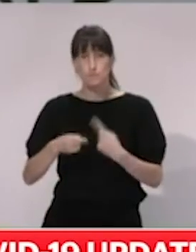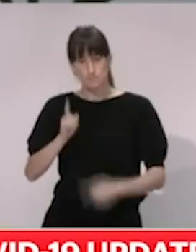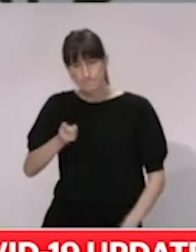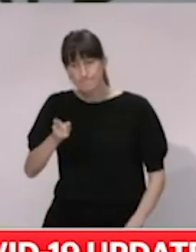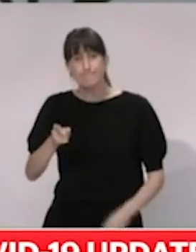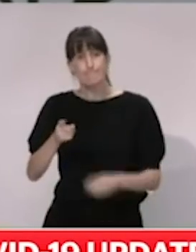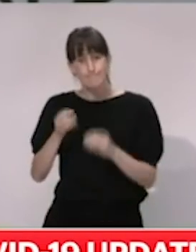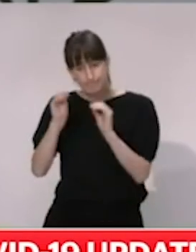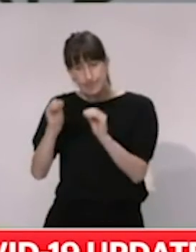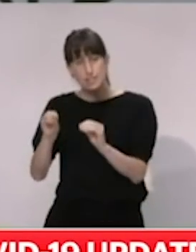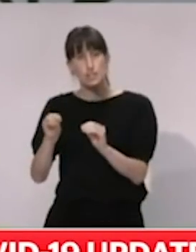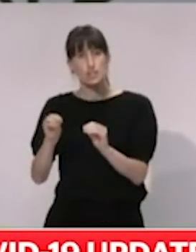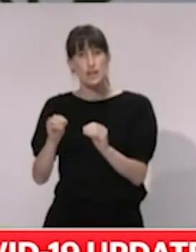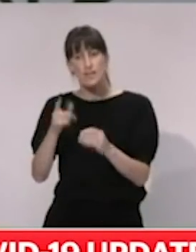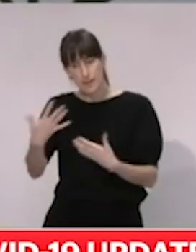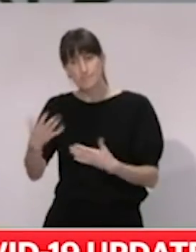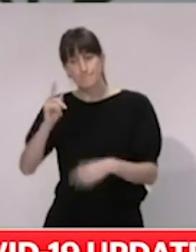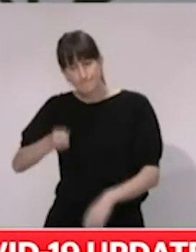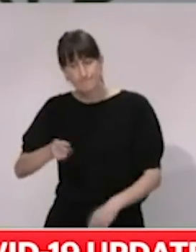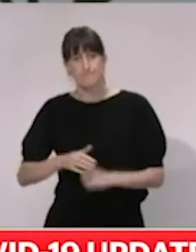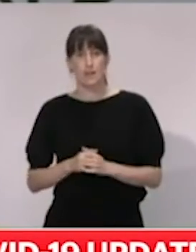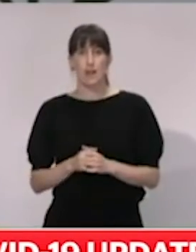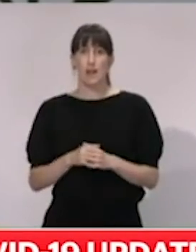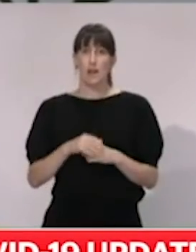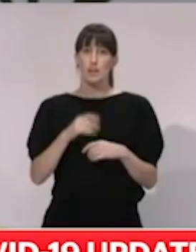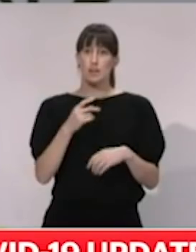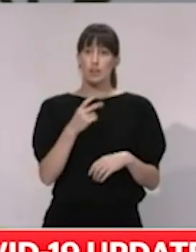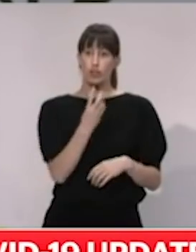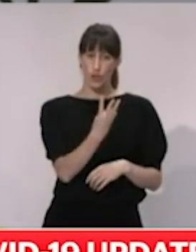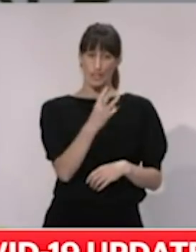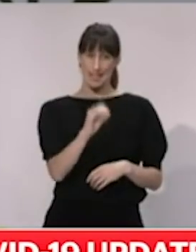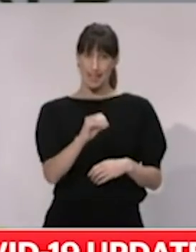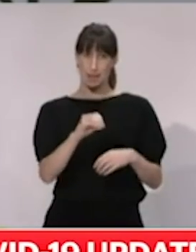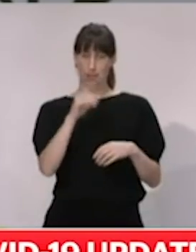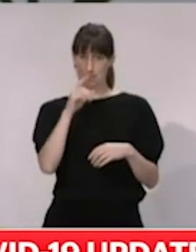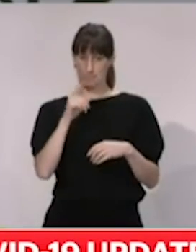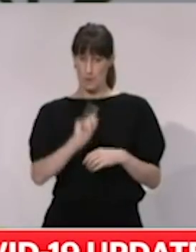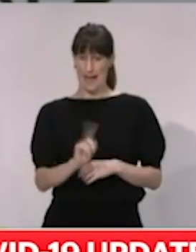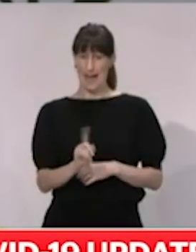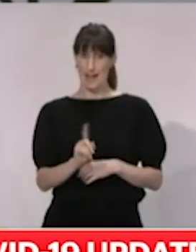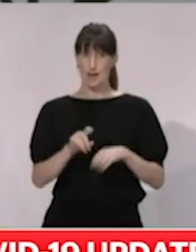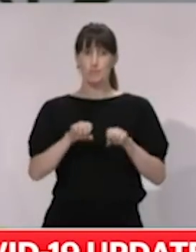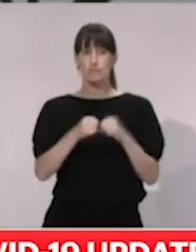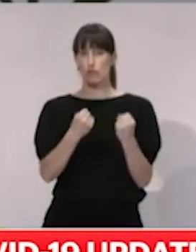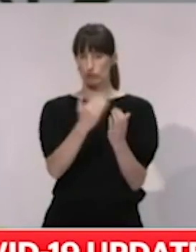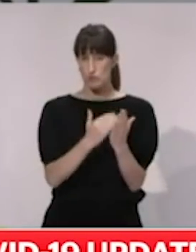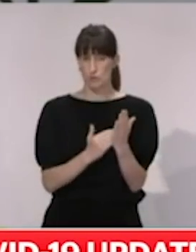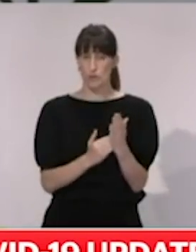total of 30 breaches. 29 of those resulted in warnings and 1